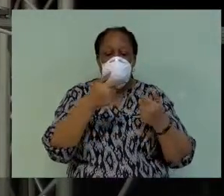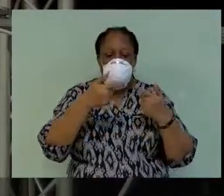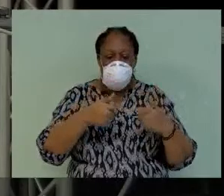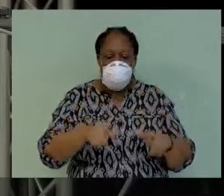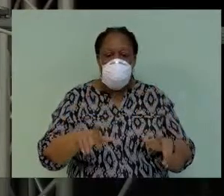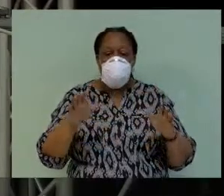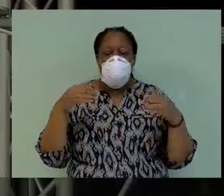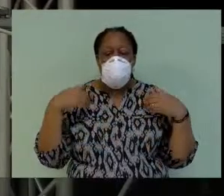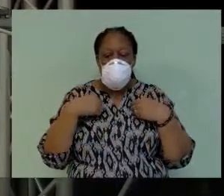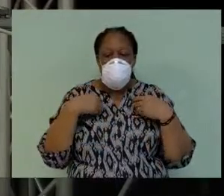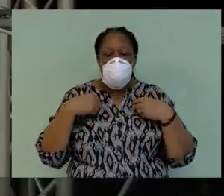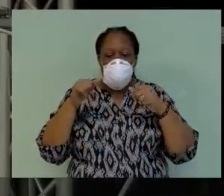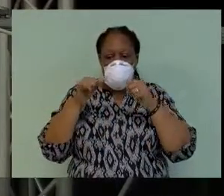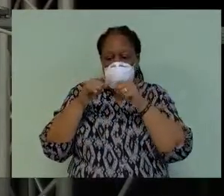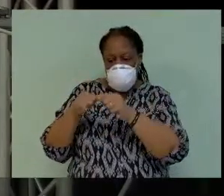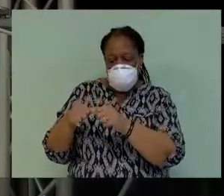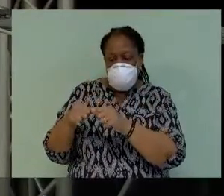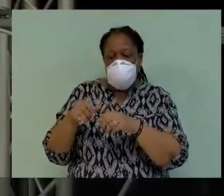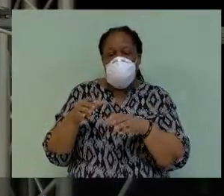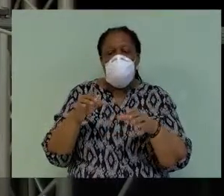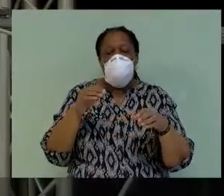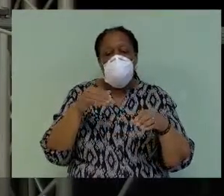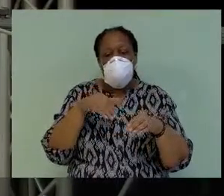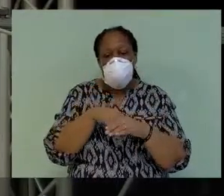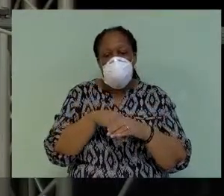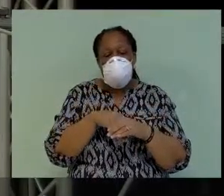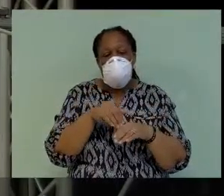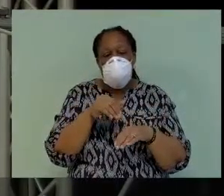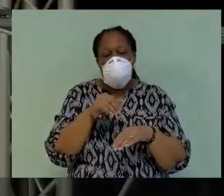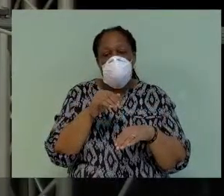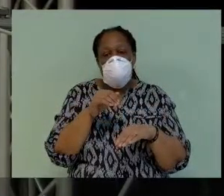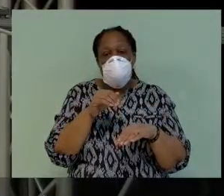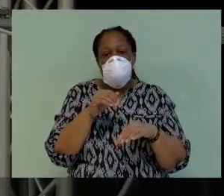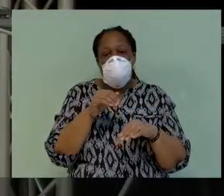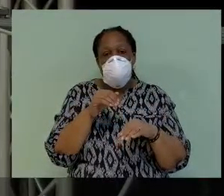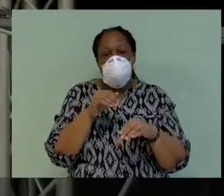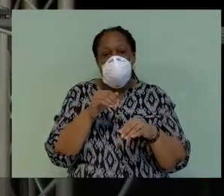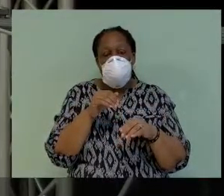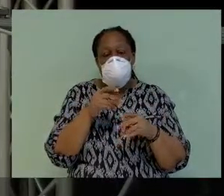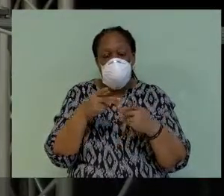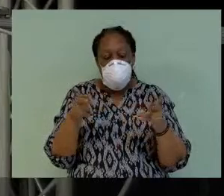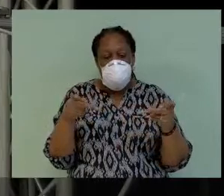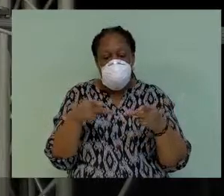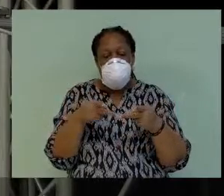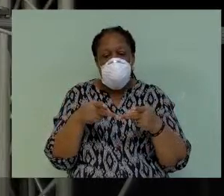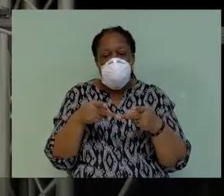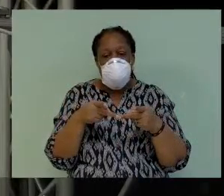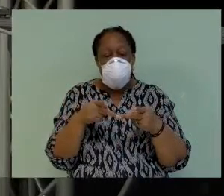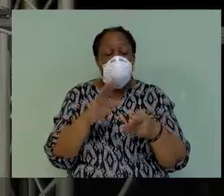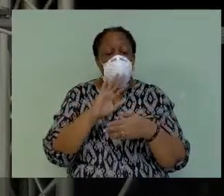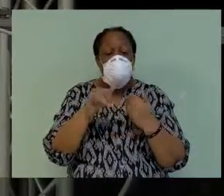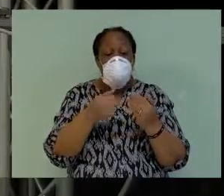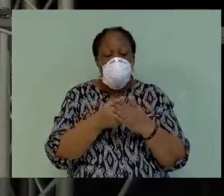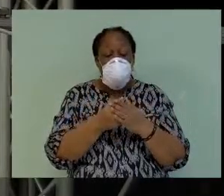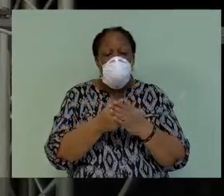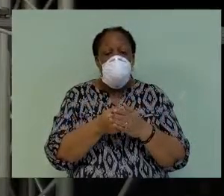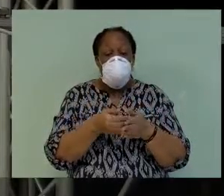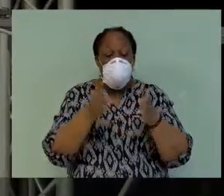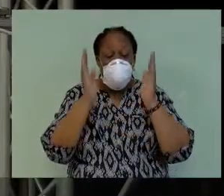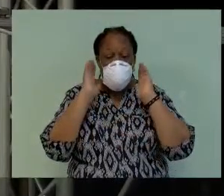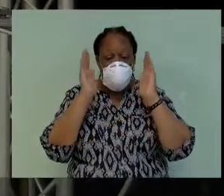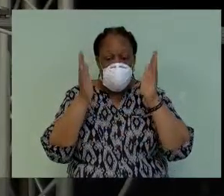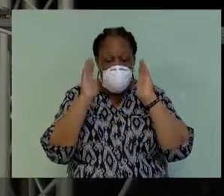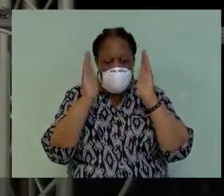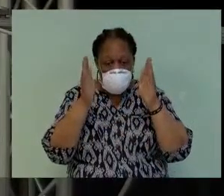the abattoir. Farmers and traders are asked to be guided